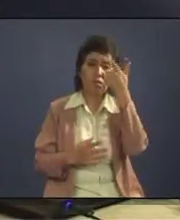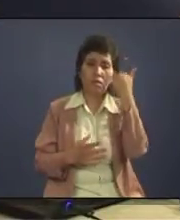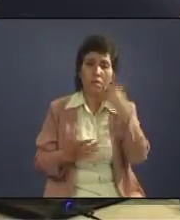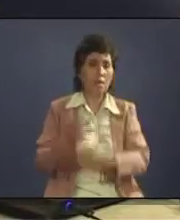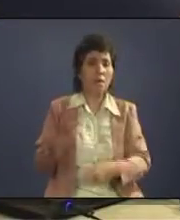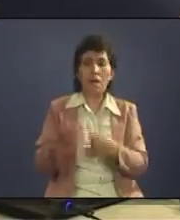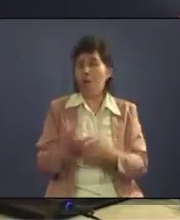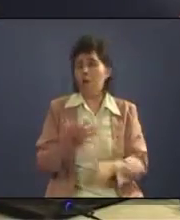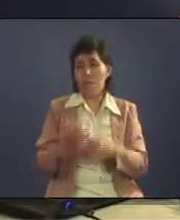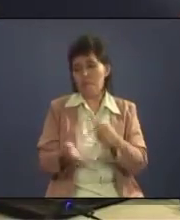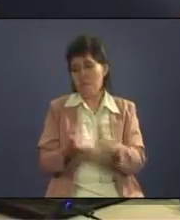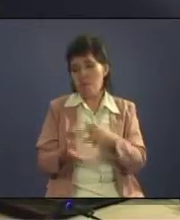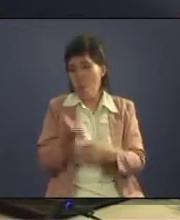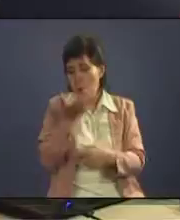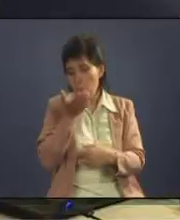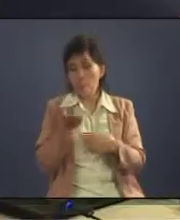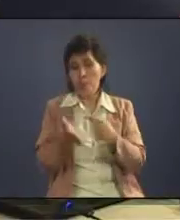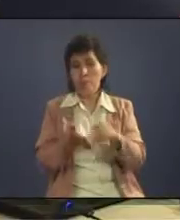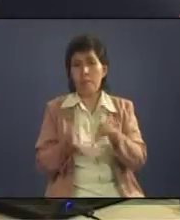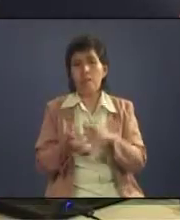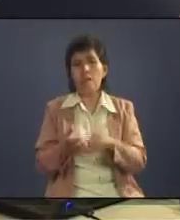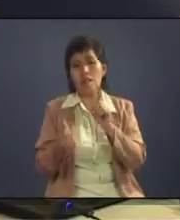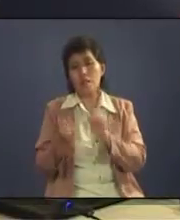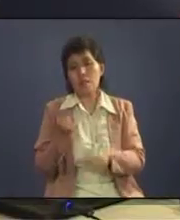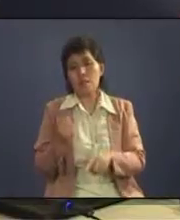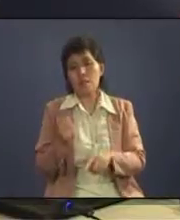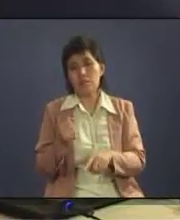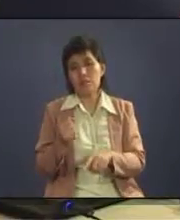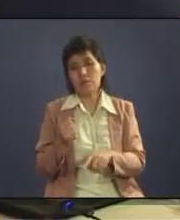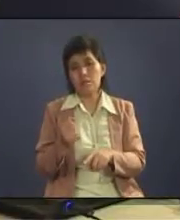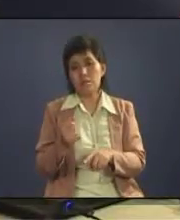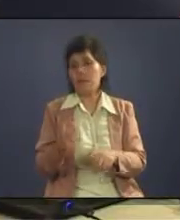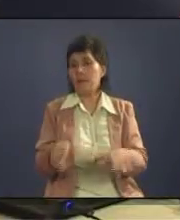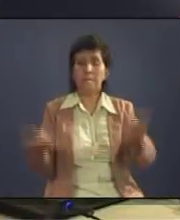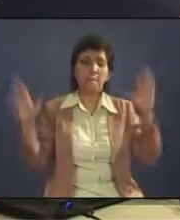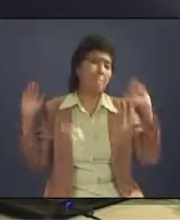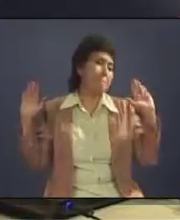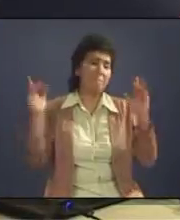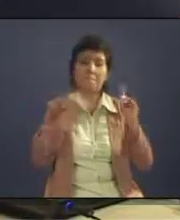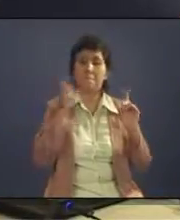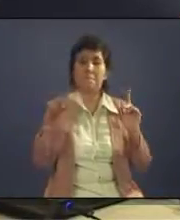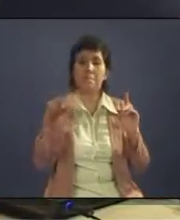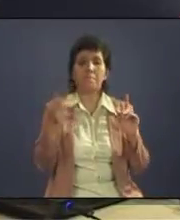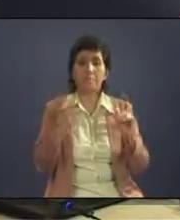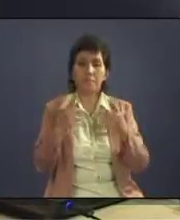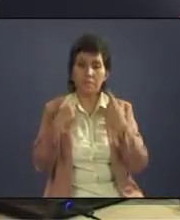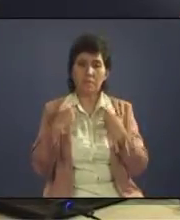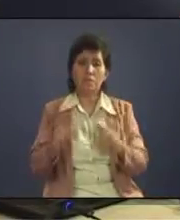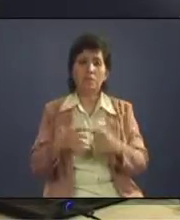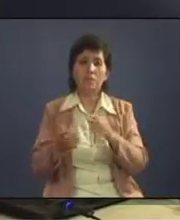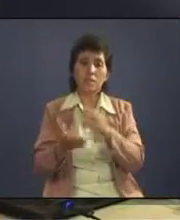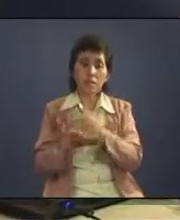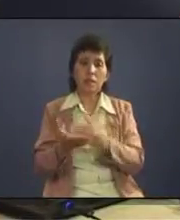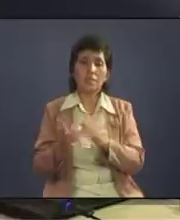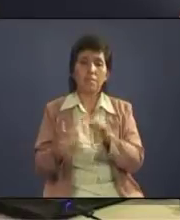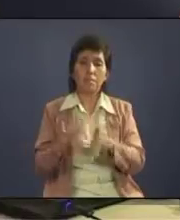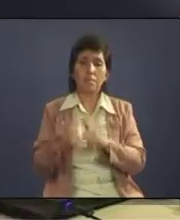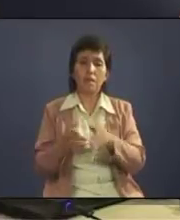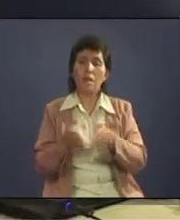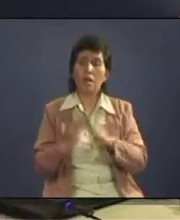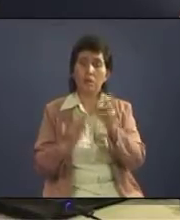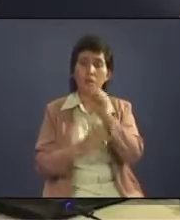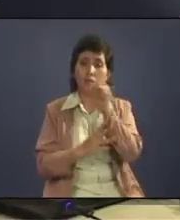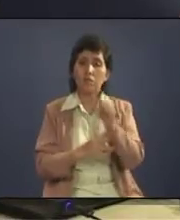more than your reward. You might at the end try to give up. Okay, some people that's why people ask